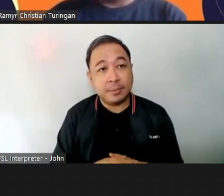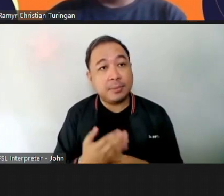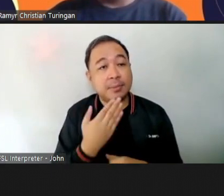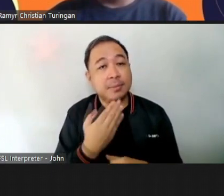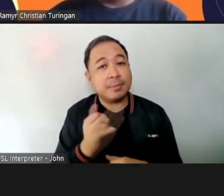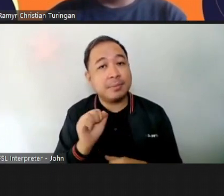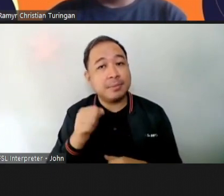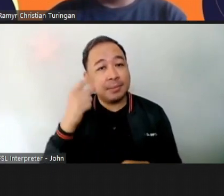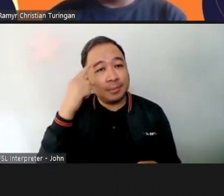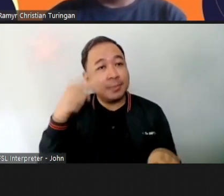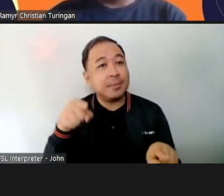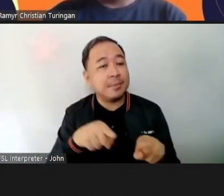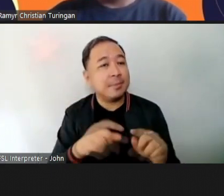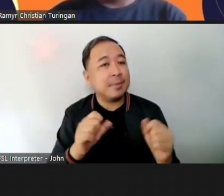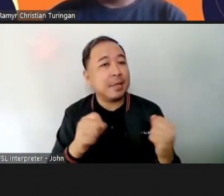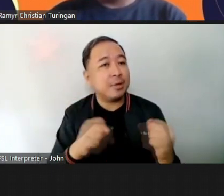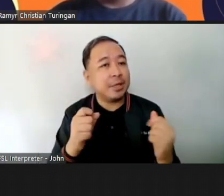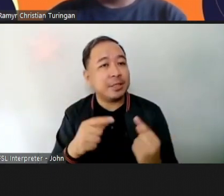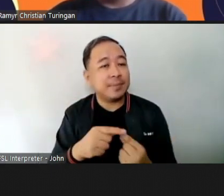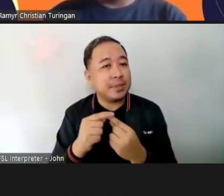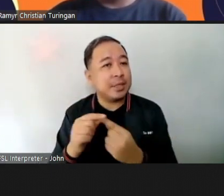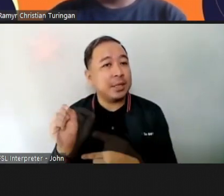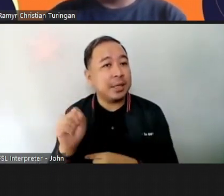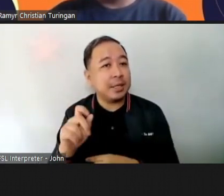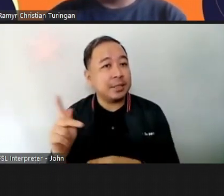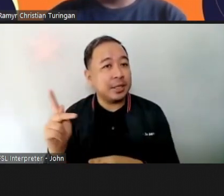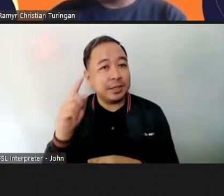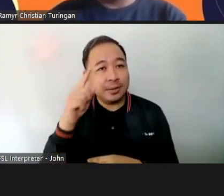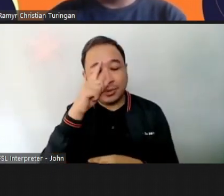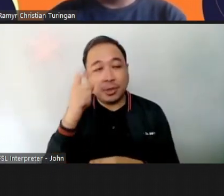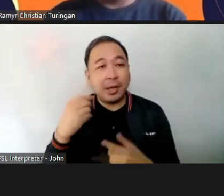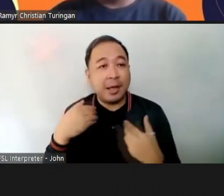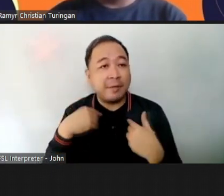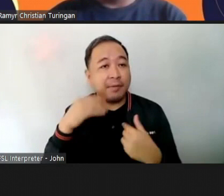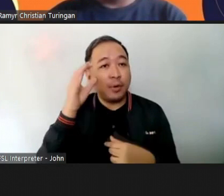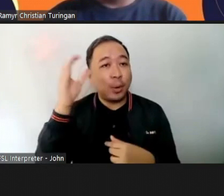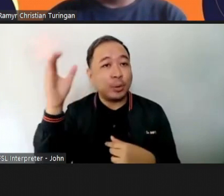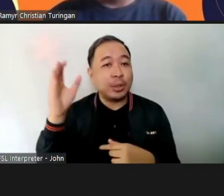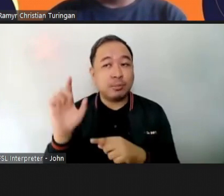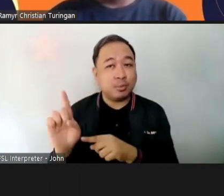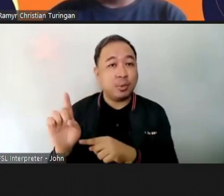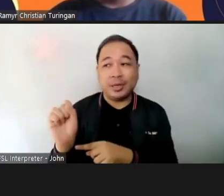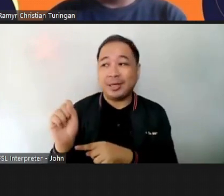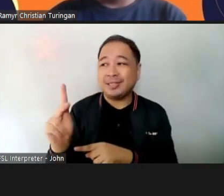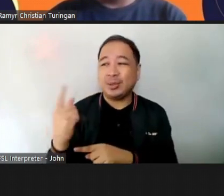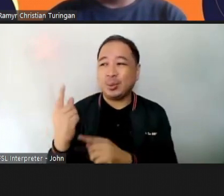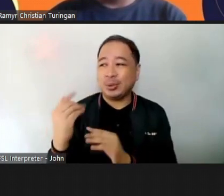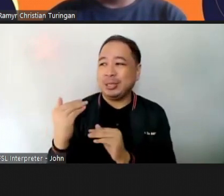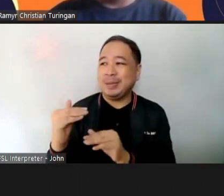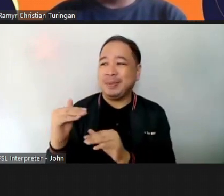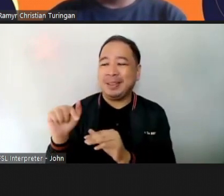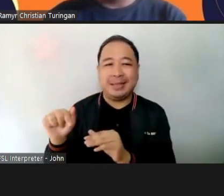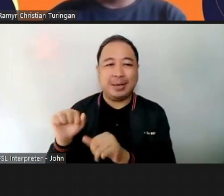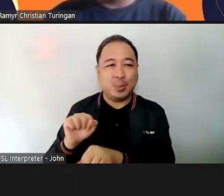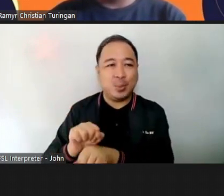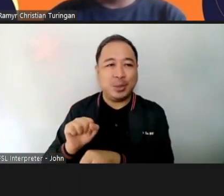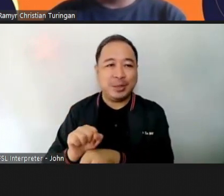with that, lalo na sa SK, because we just have this concept na parang SK ka limited lang to this and that, yun yung